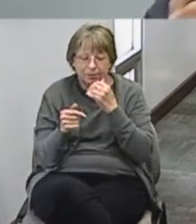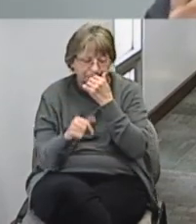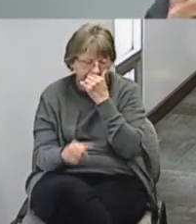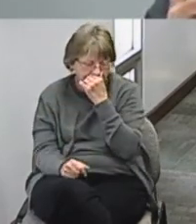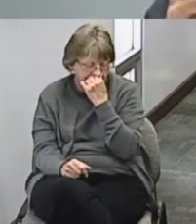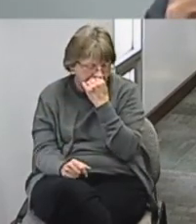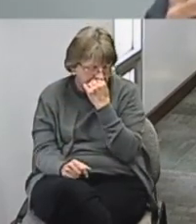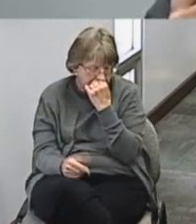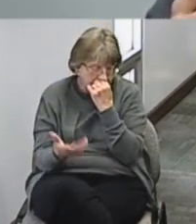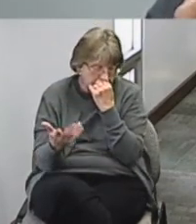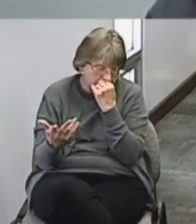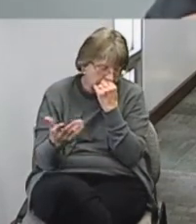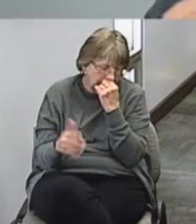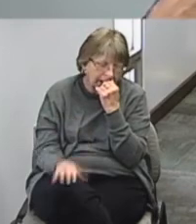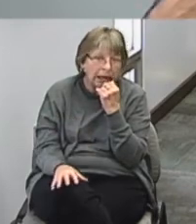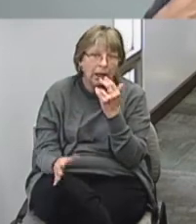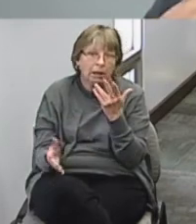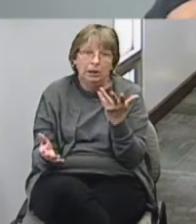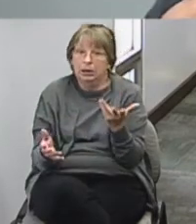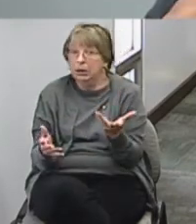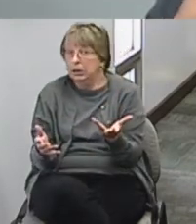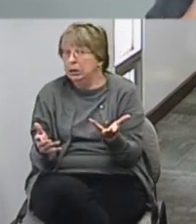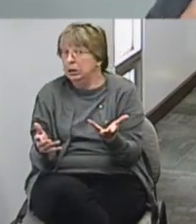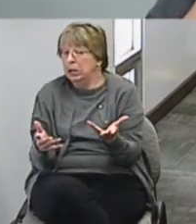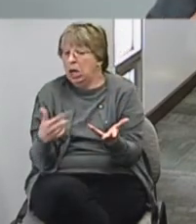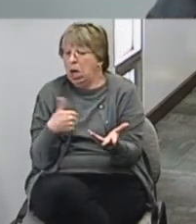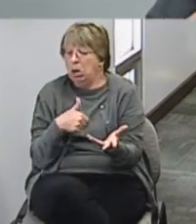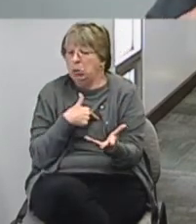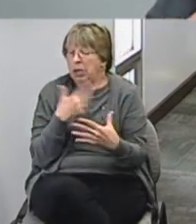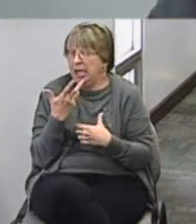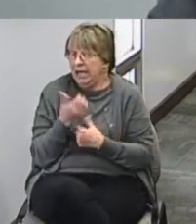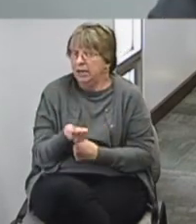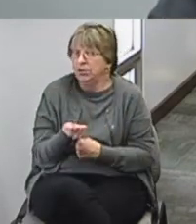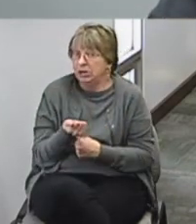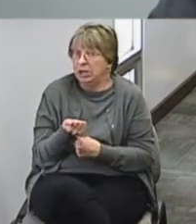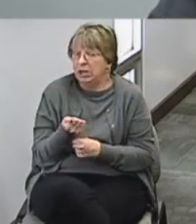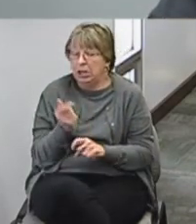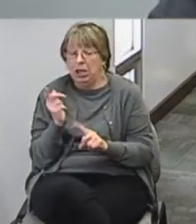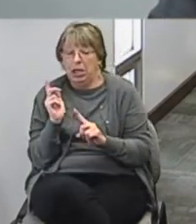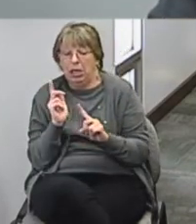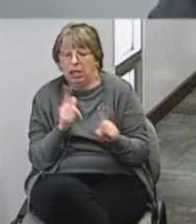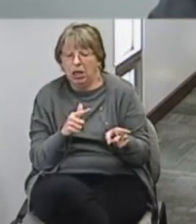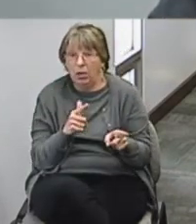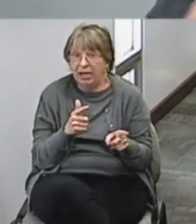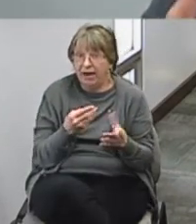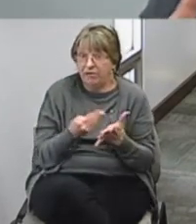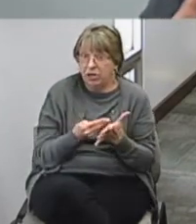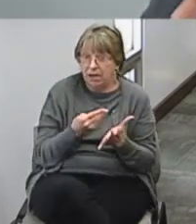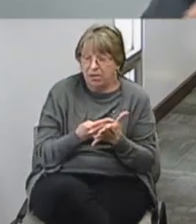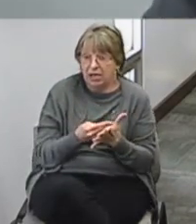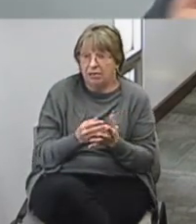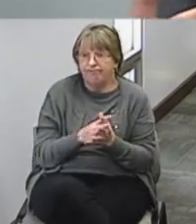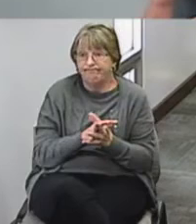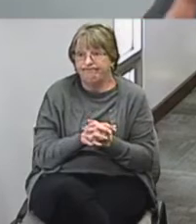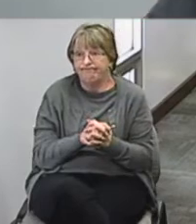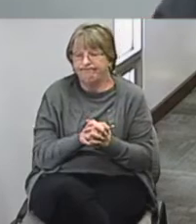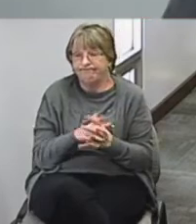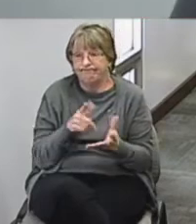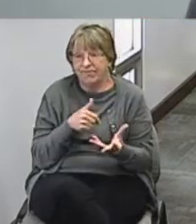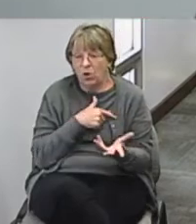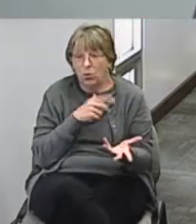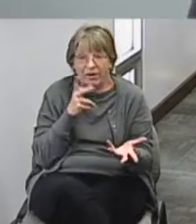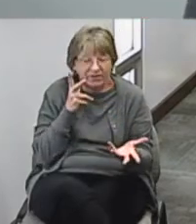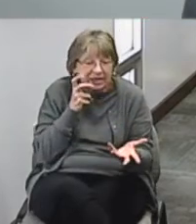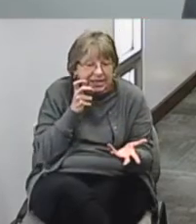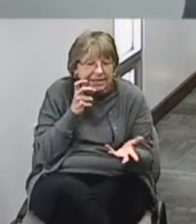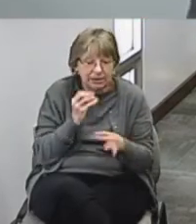So with that being said, is the question, are we interested in going after that money? You know, we listened to the